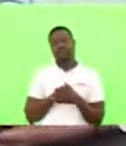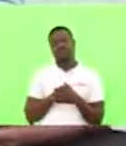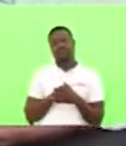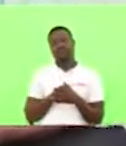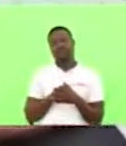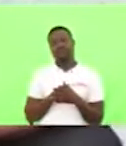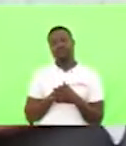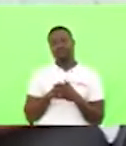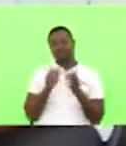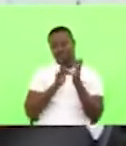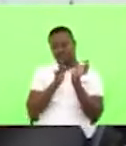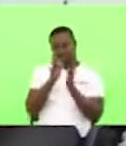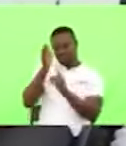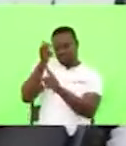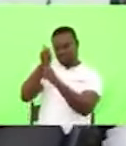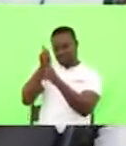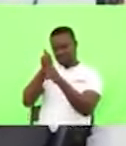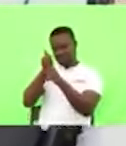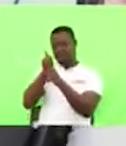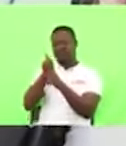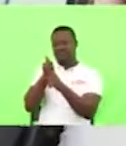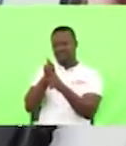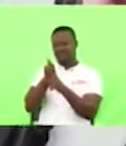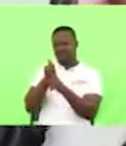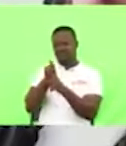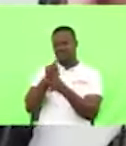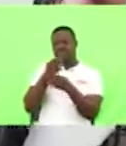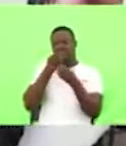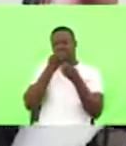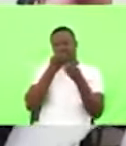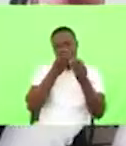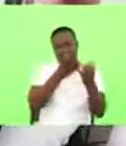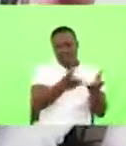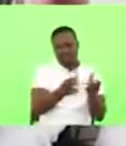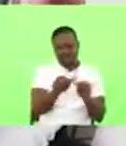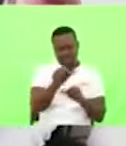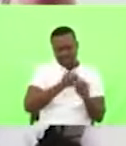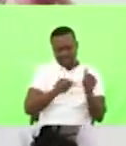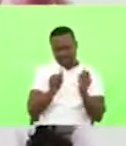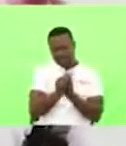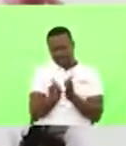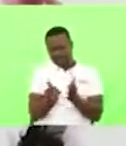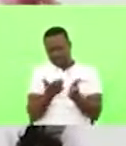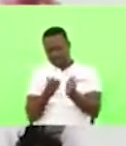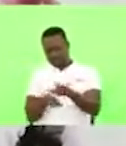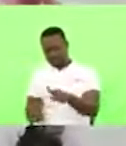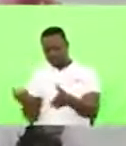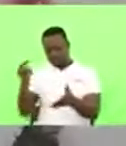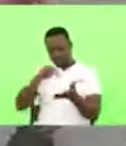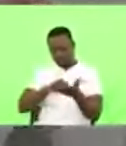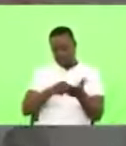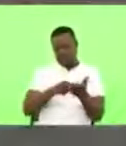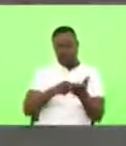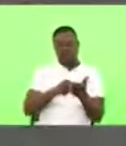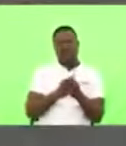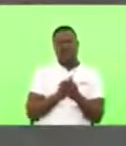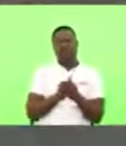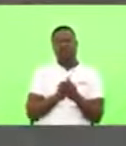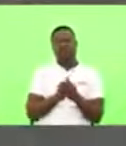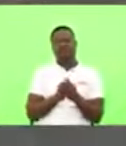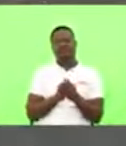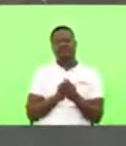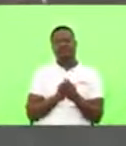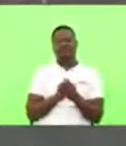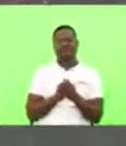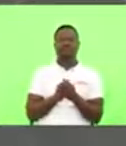spoke about the legacy that the resurrection was going to leave behind. Let's go